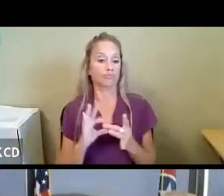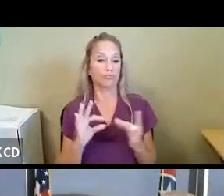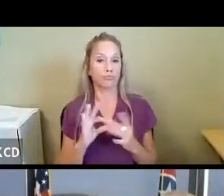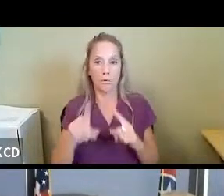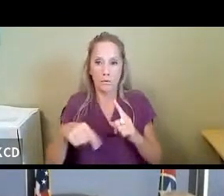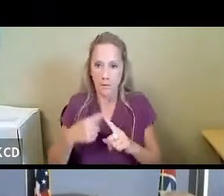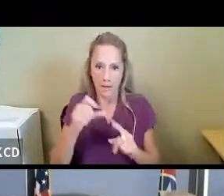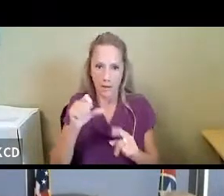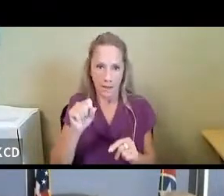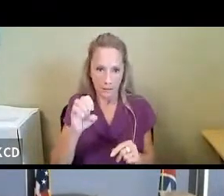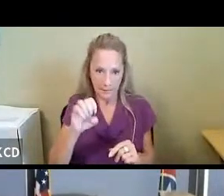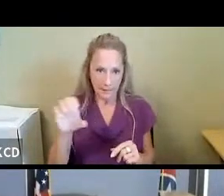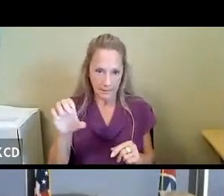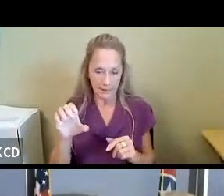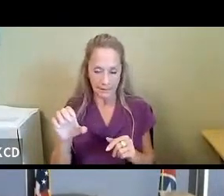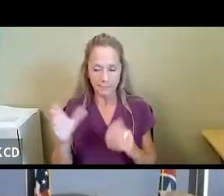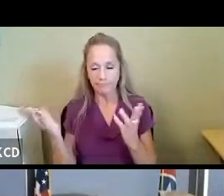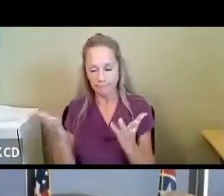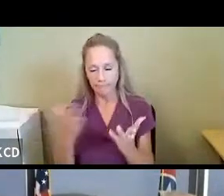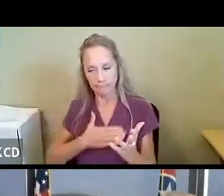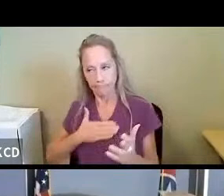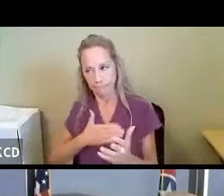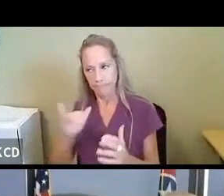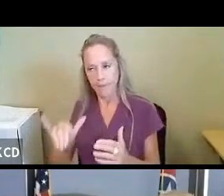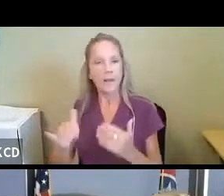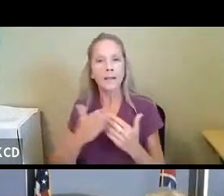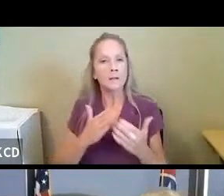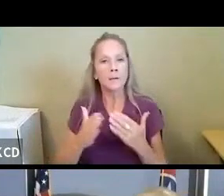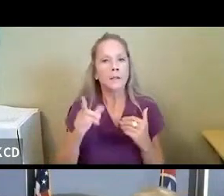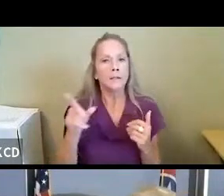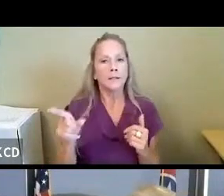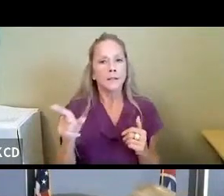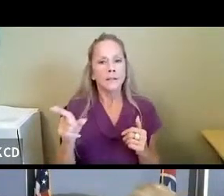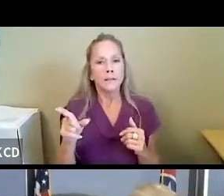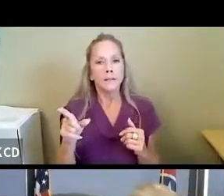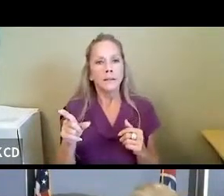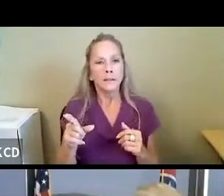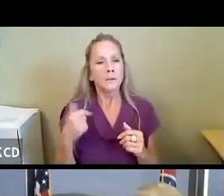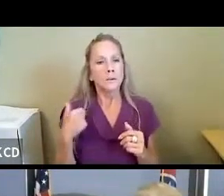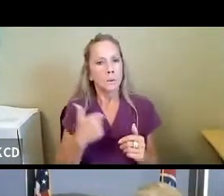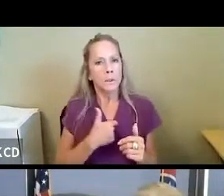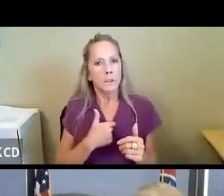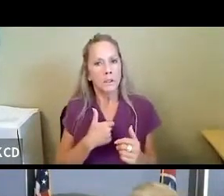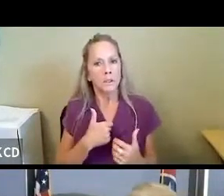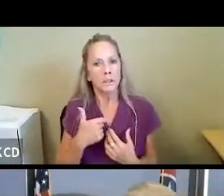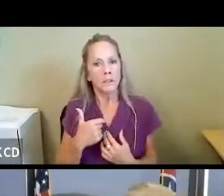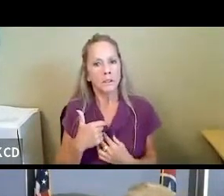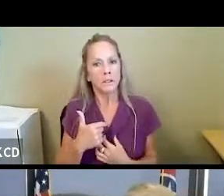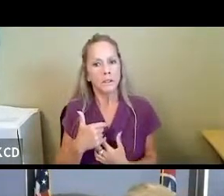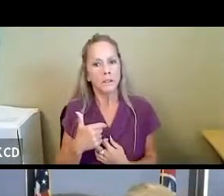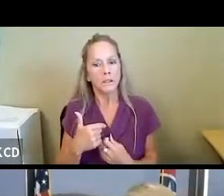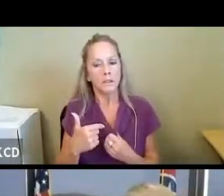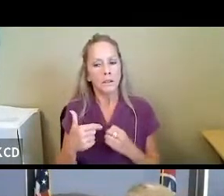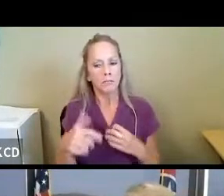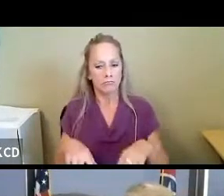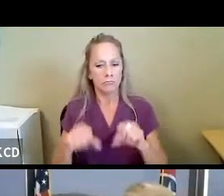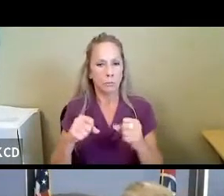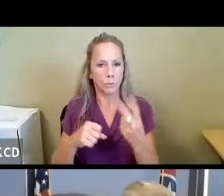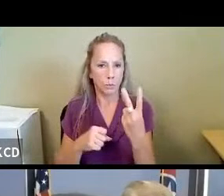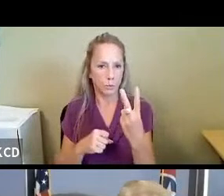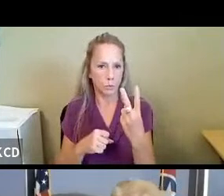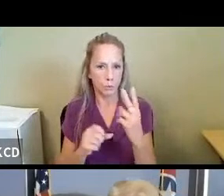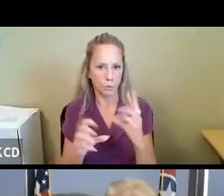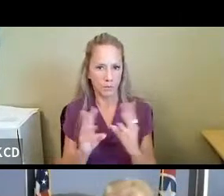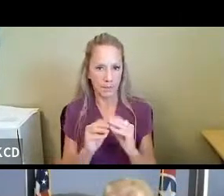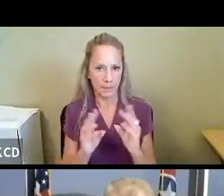part. But she's got so we had 2 meetings with her. One